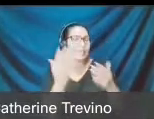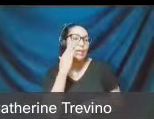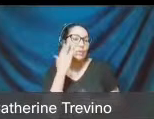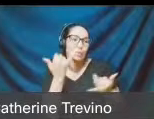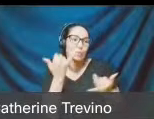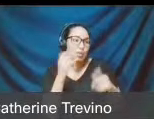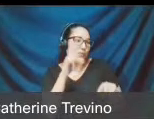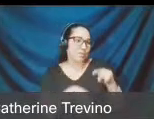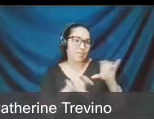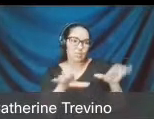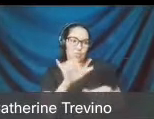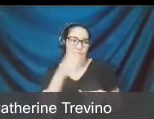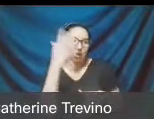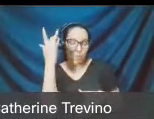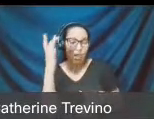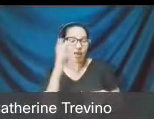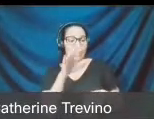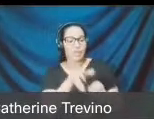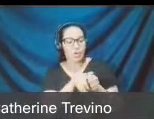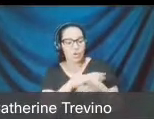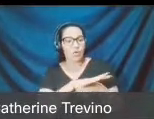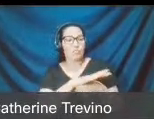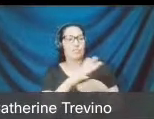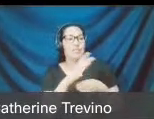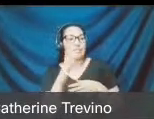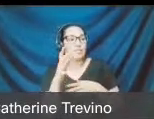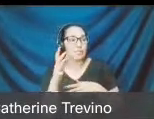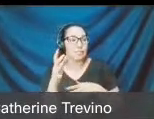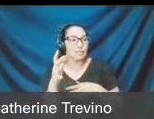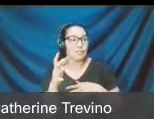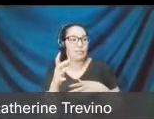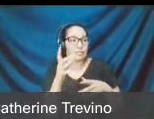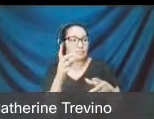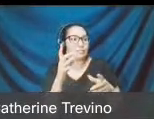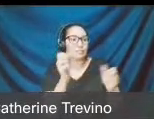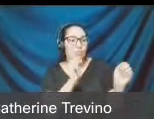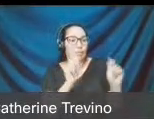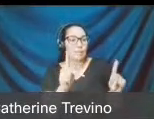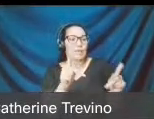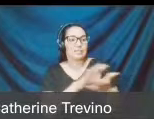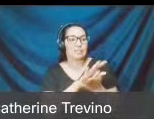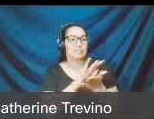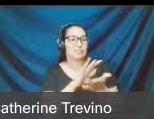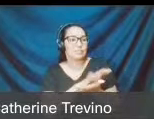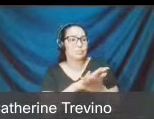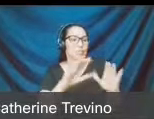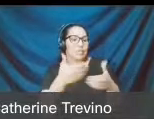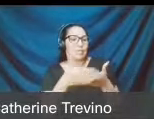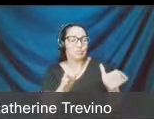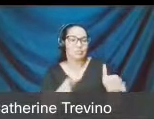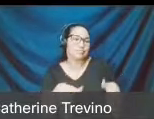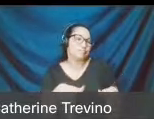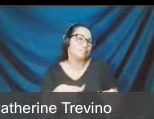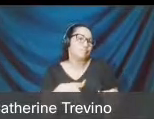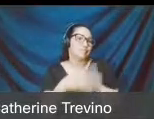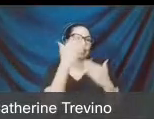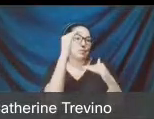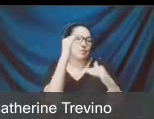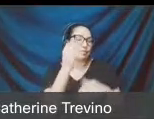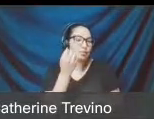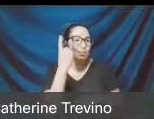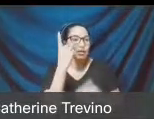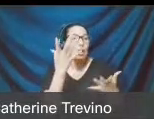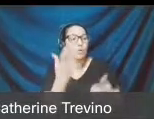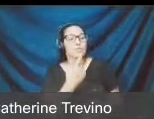do that with because of COVID bringing teachers and students back to the classroom. But I just want to reiterate